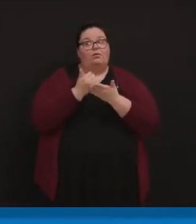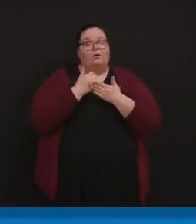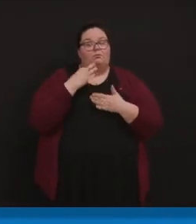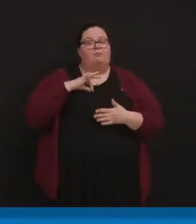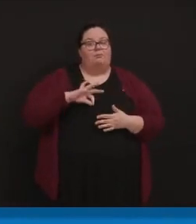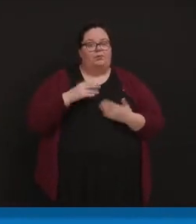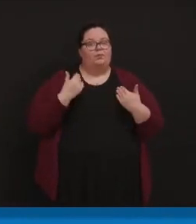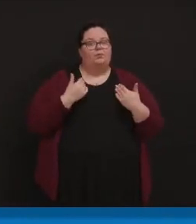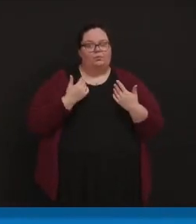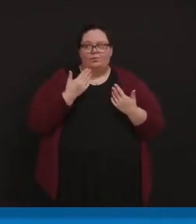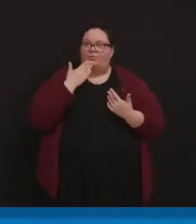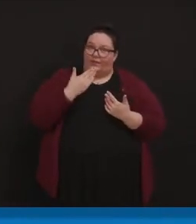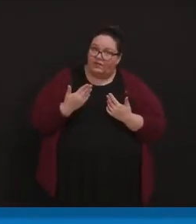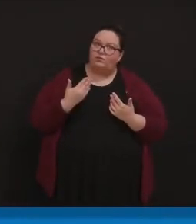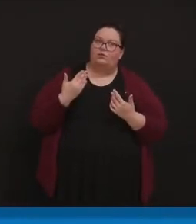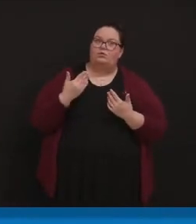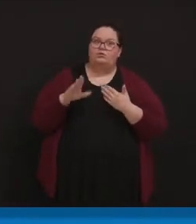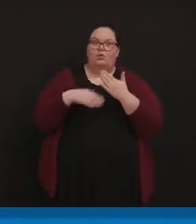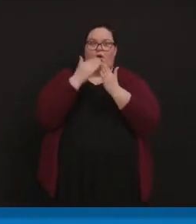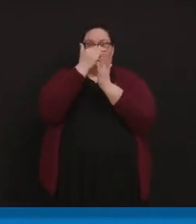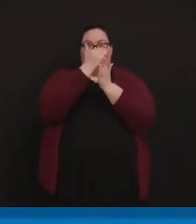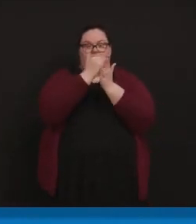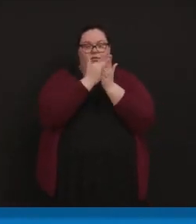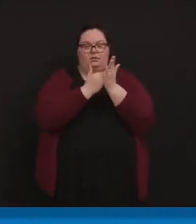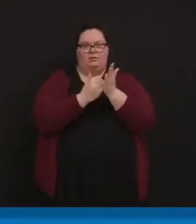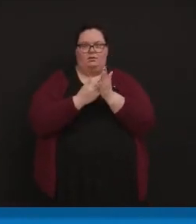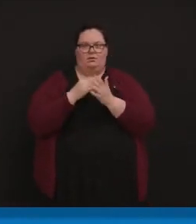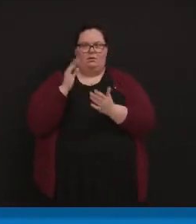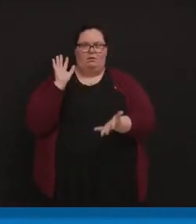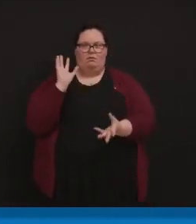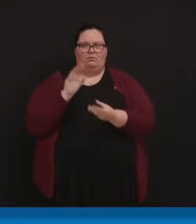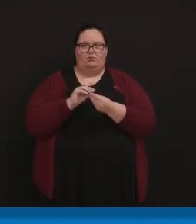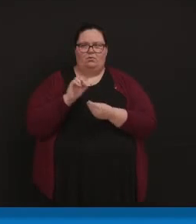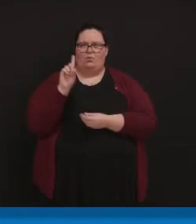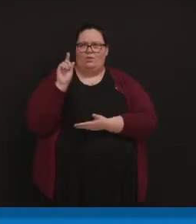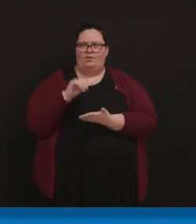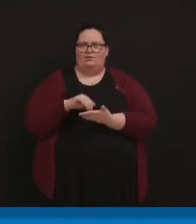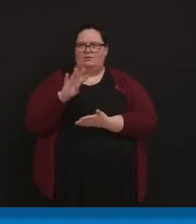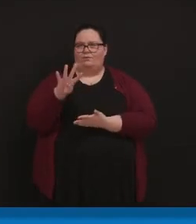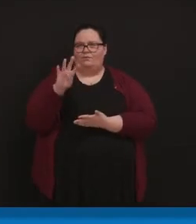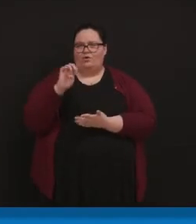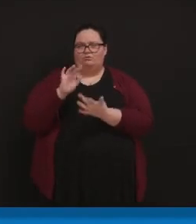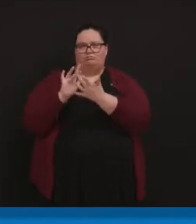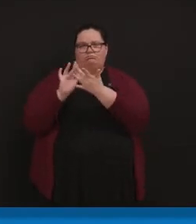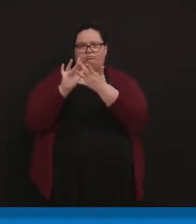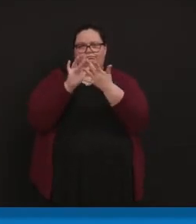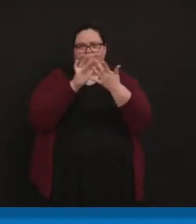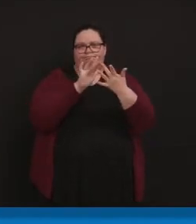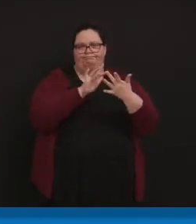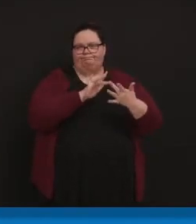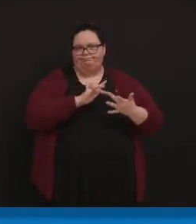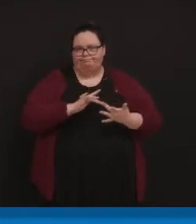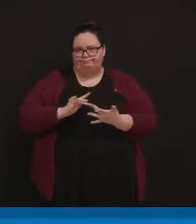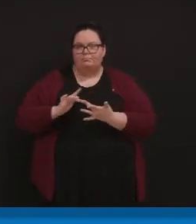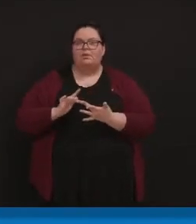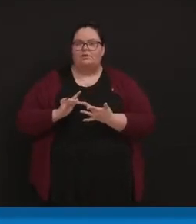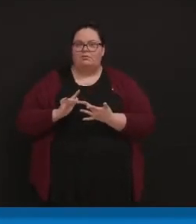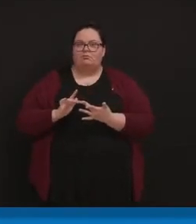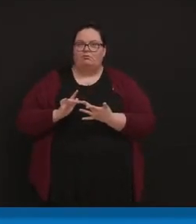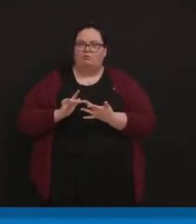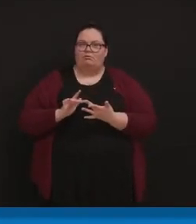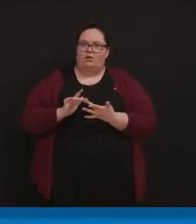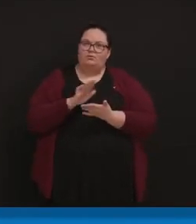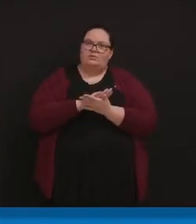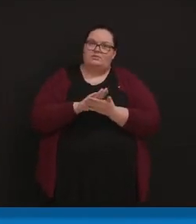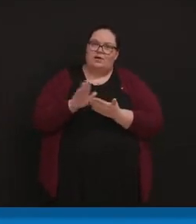helpful. So they were able to get through the entire list of the students. There were about 1,400 people that they had to contact. So again, that worked very well to